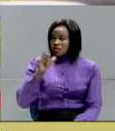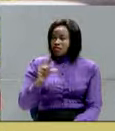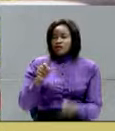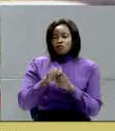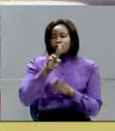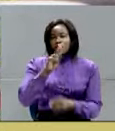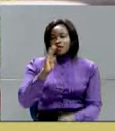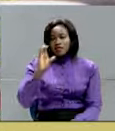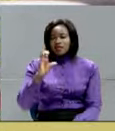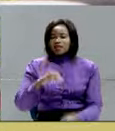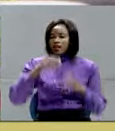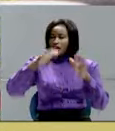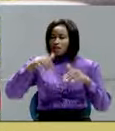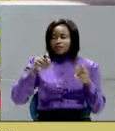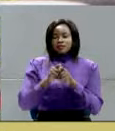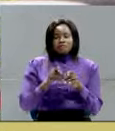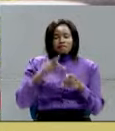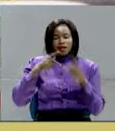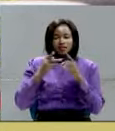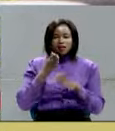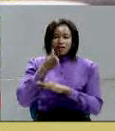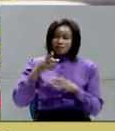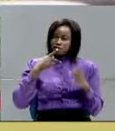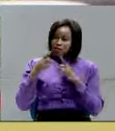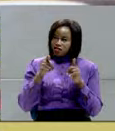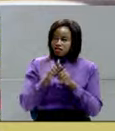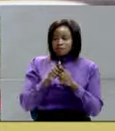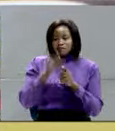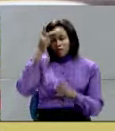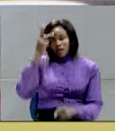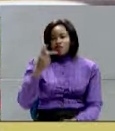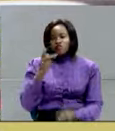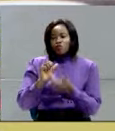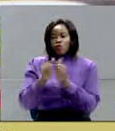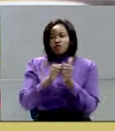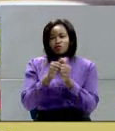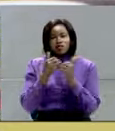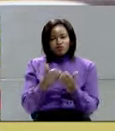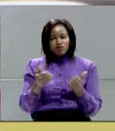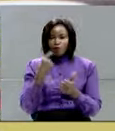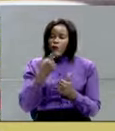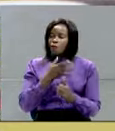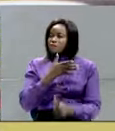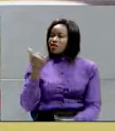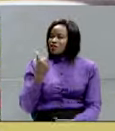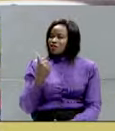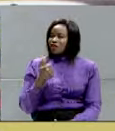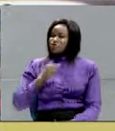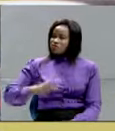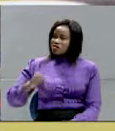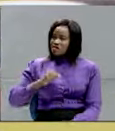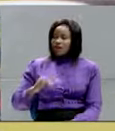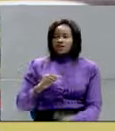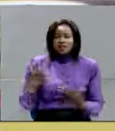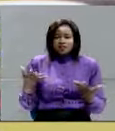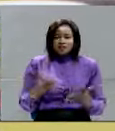gardens eno party after party ngawa zake patuka na bana ani asingo kubibia emina kujusa kusema mwenda